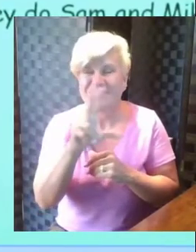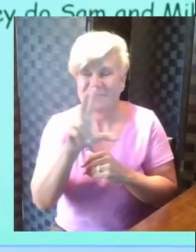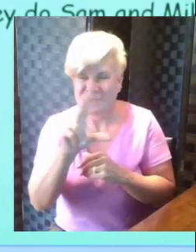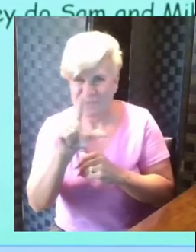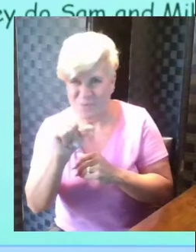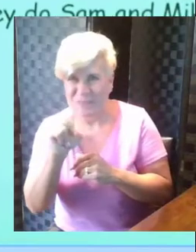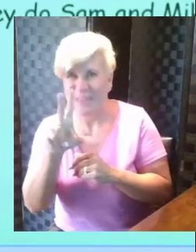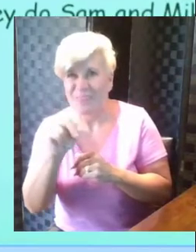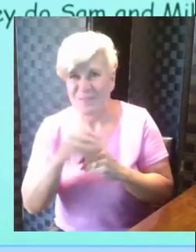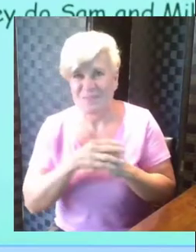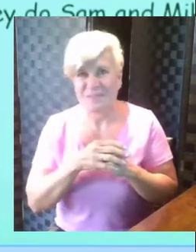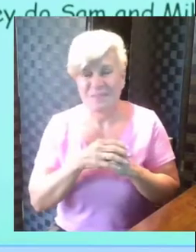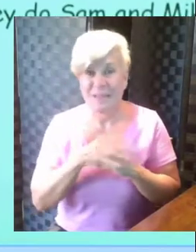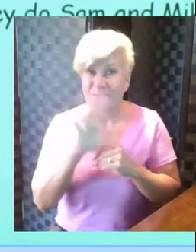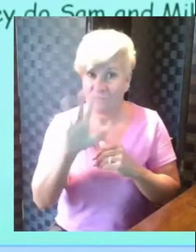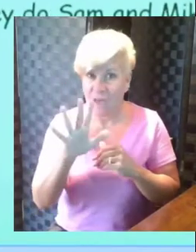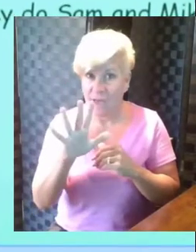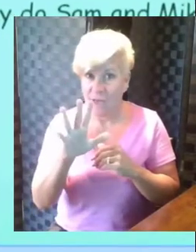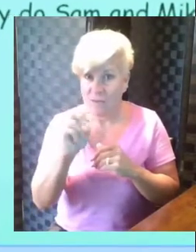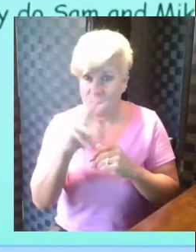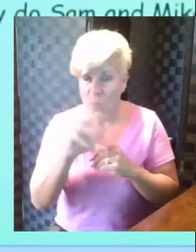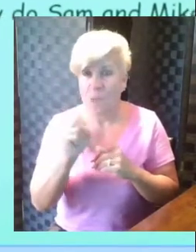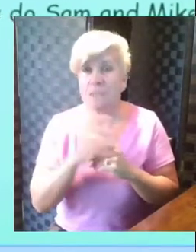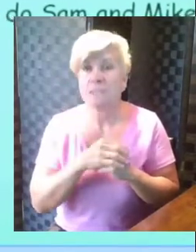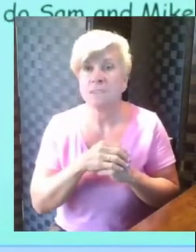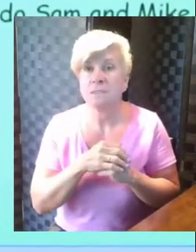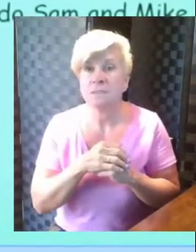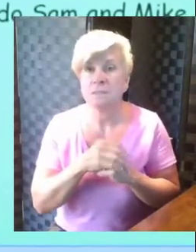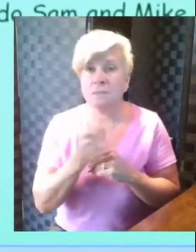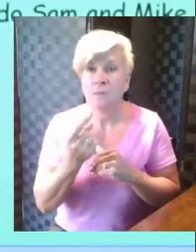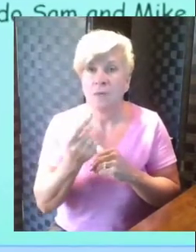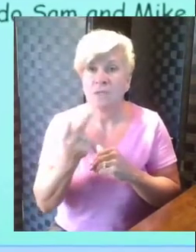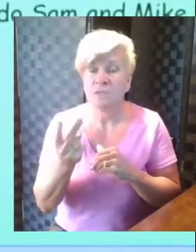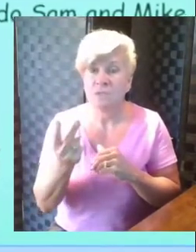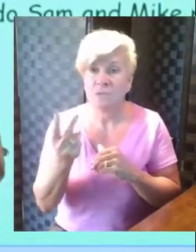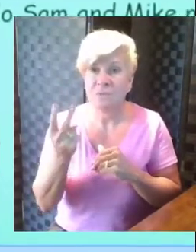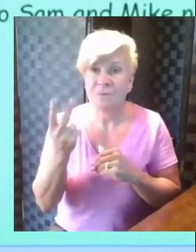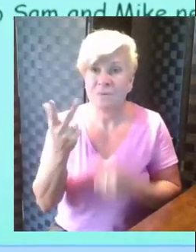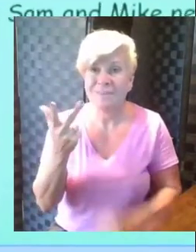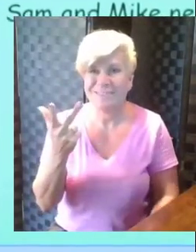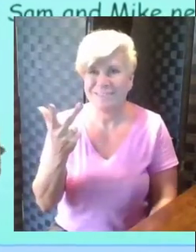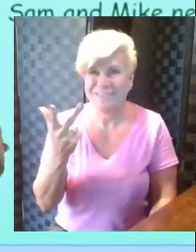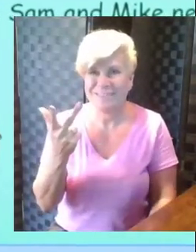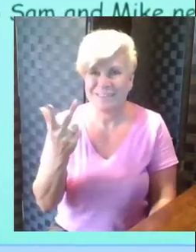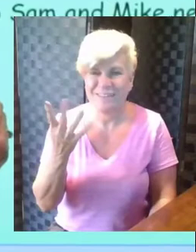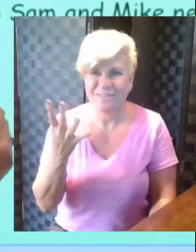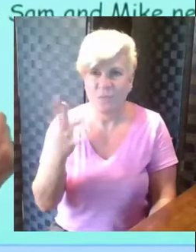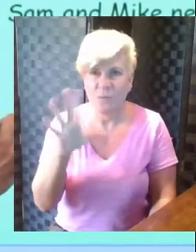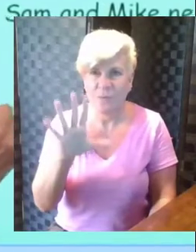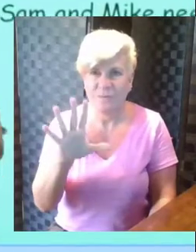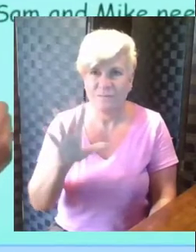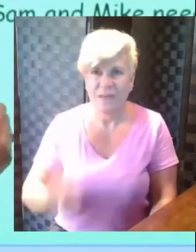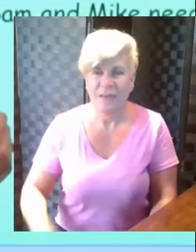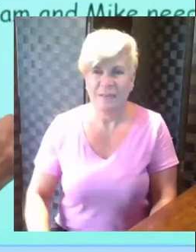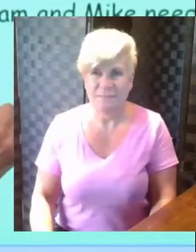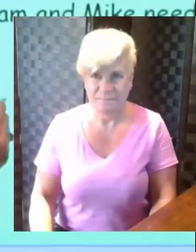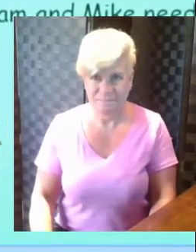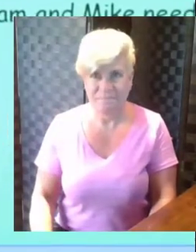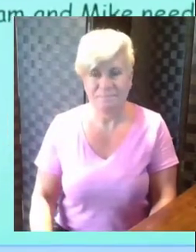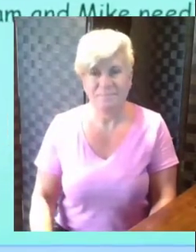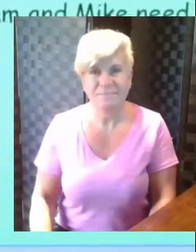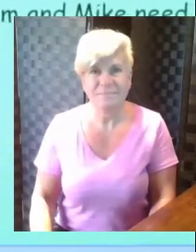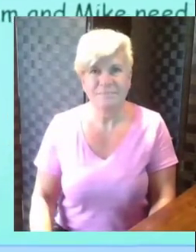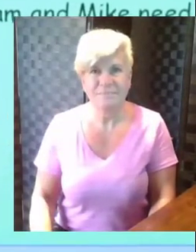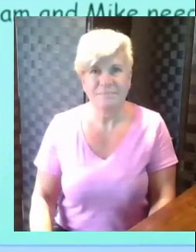20, 30. And then I'm going to draw my 5. 1, 2, 3, 4,